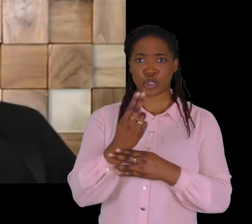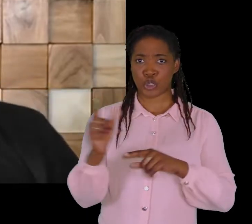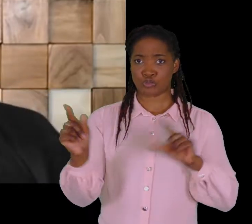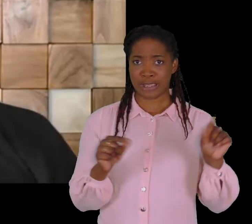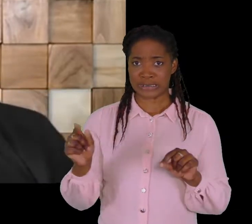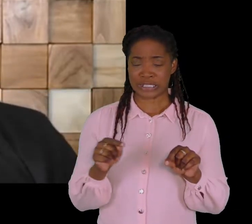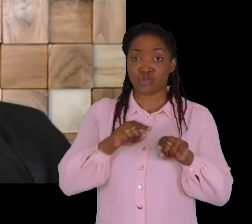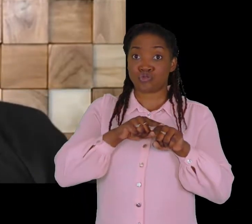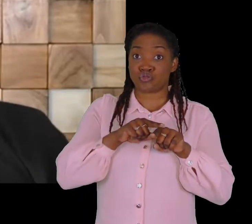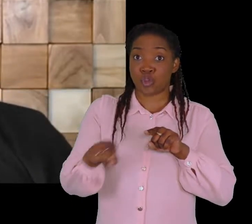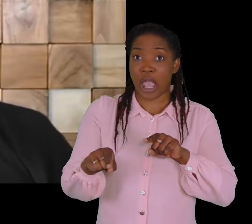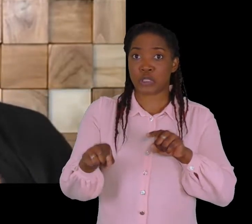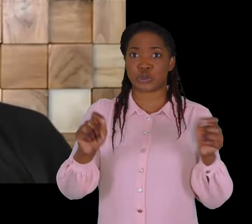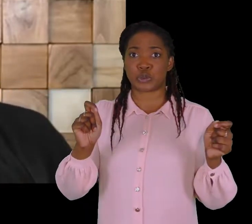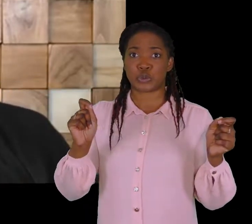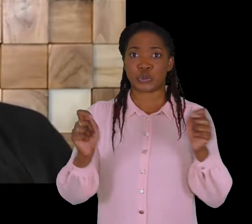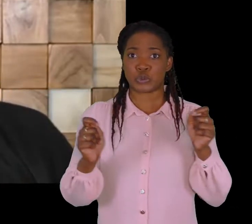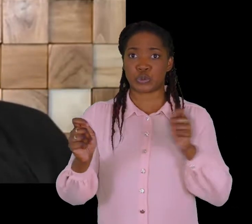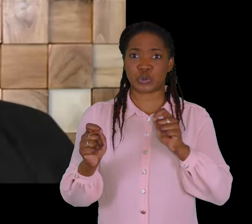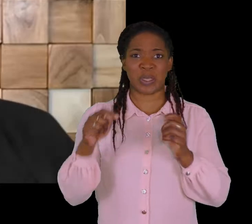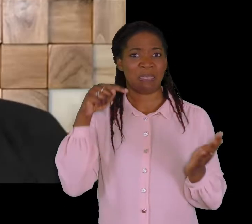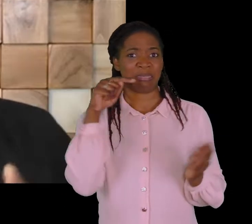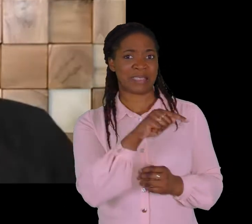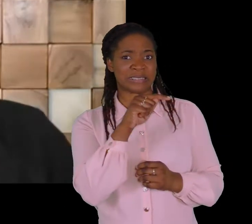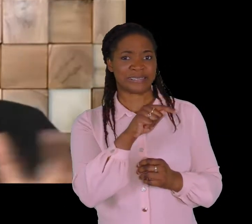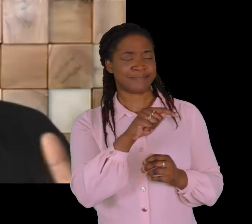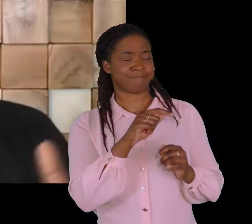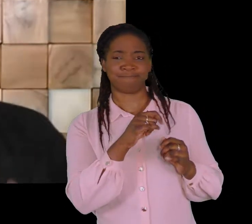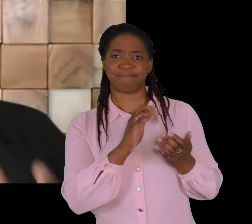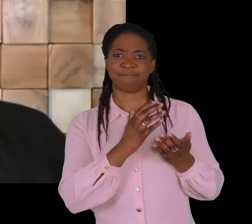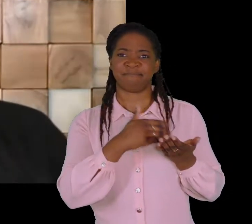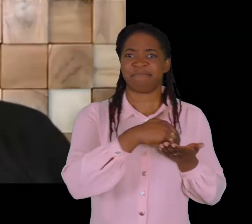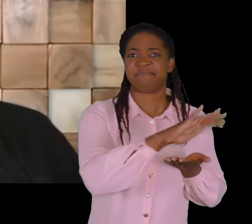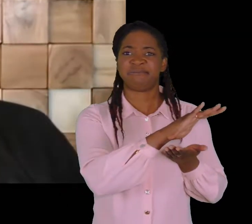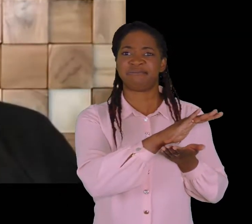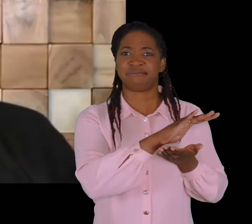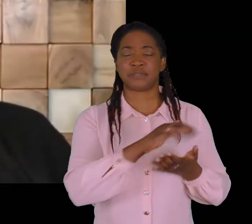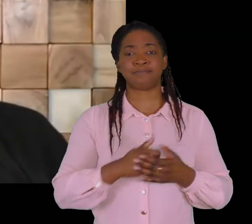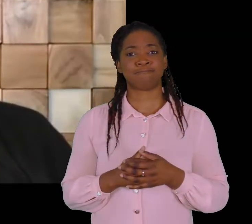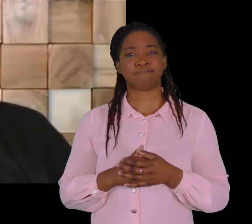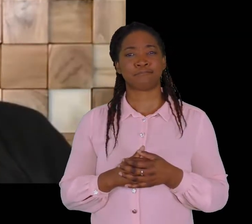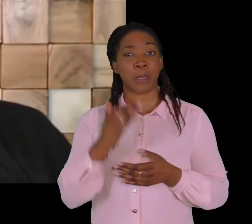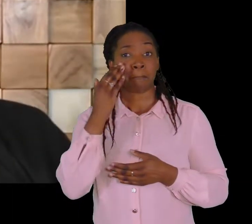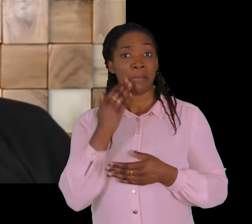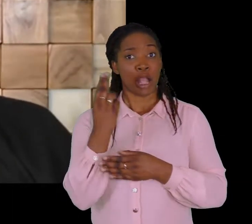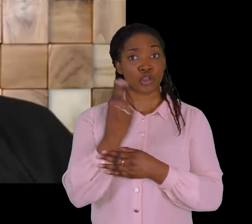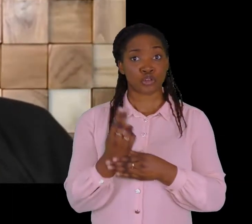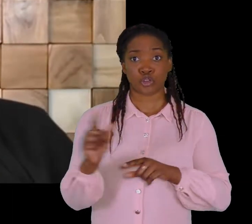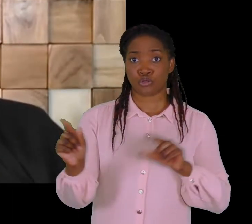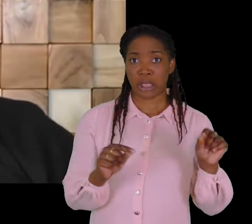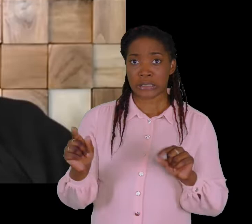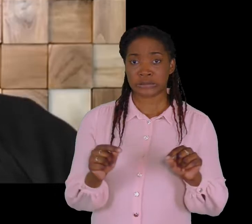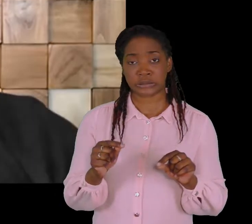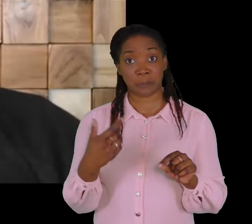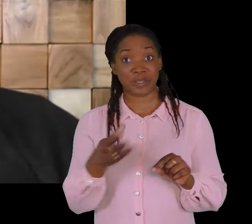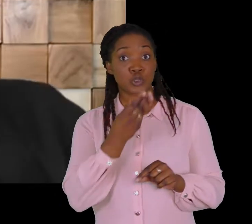Black curating been an attempt to unravel and push back against this dreaded conundrum and contradiction? To what extent has